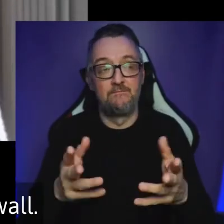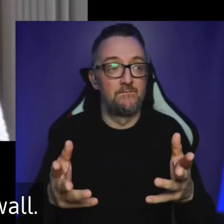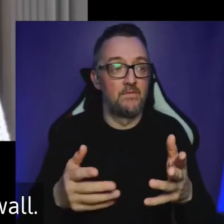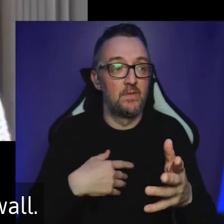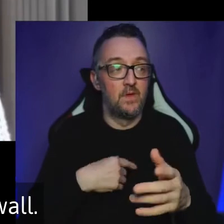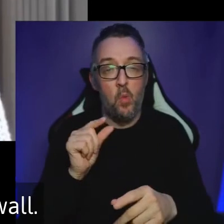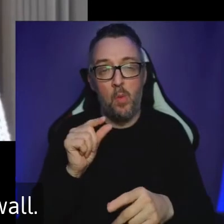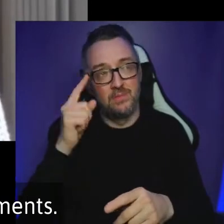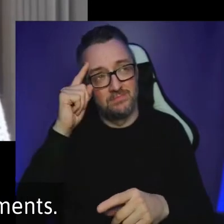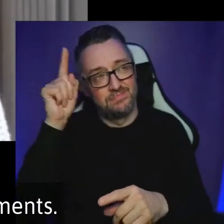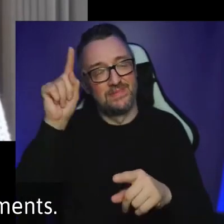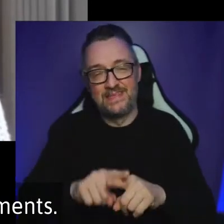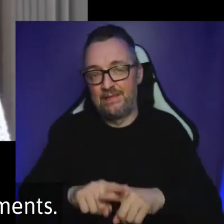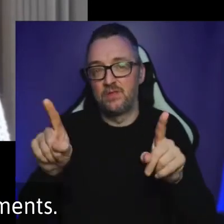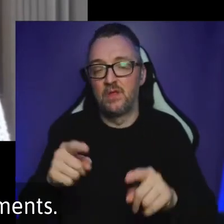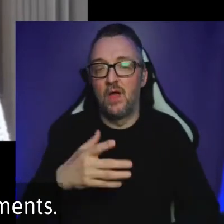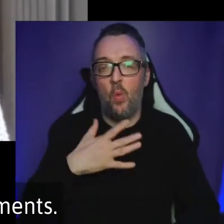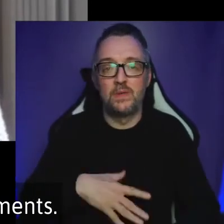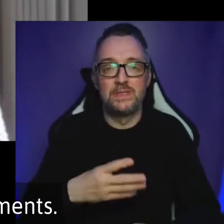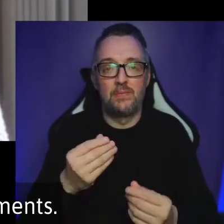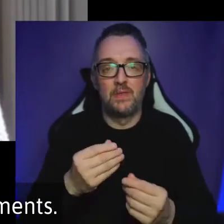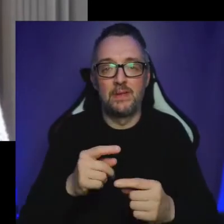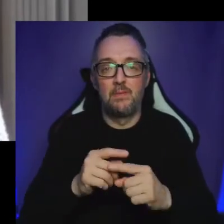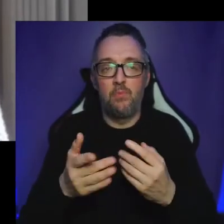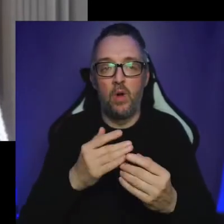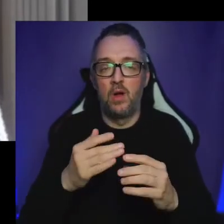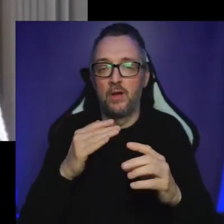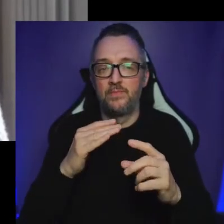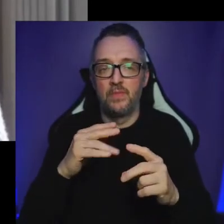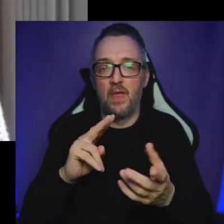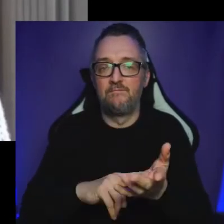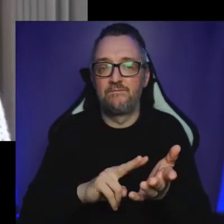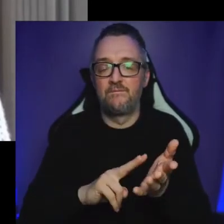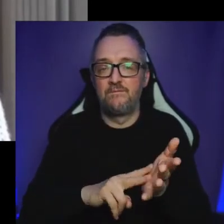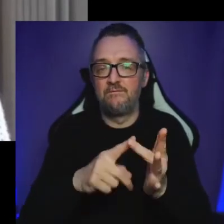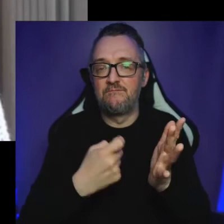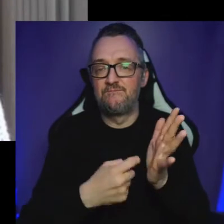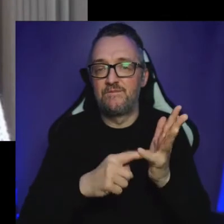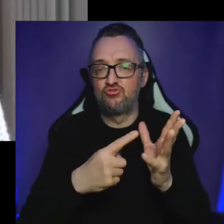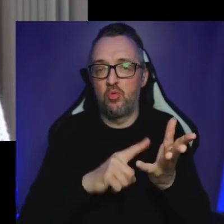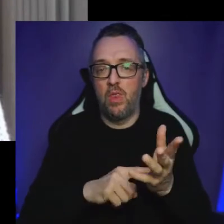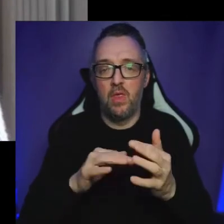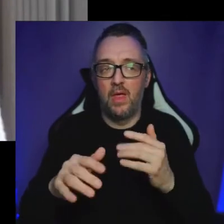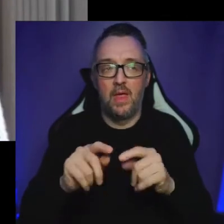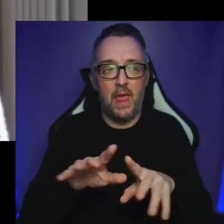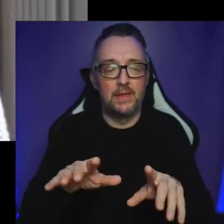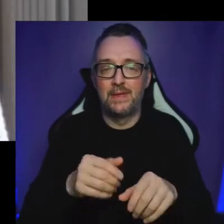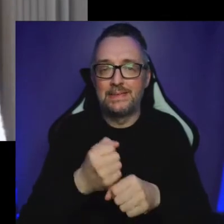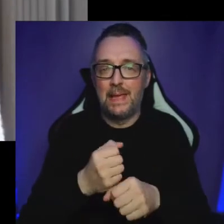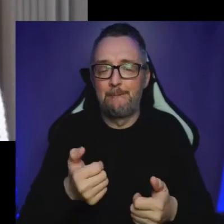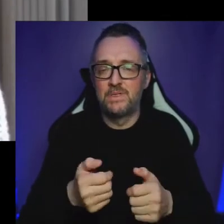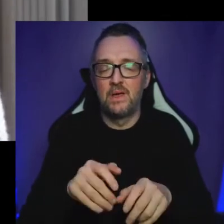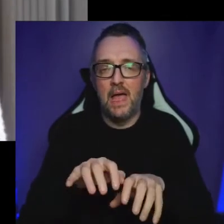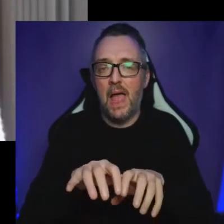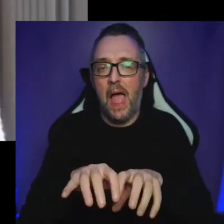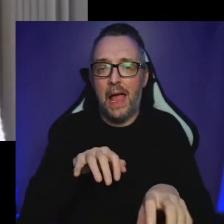off the wall, I'd love to see something more in virtual environments. So whether that's, I don't know, Animal Crossing or whatever